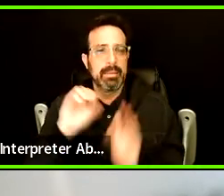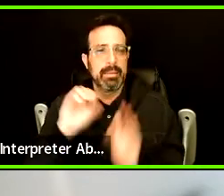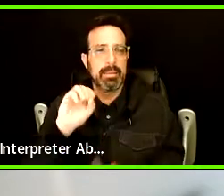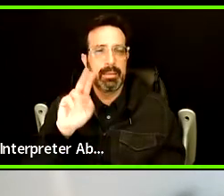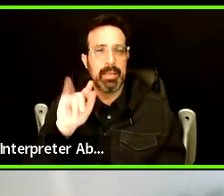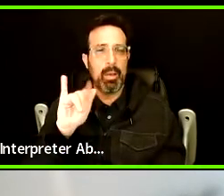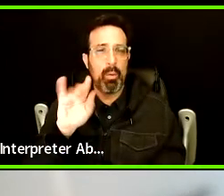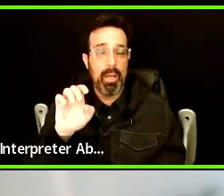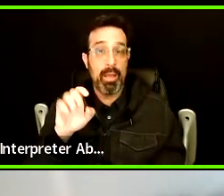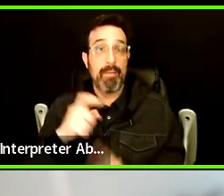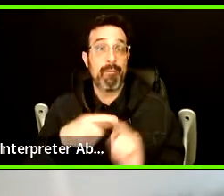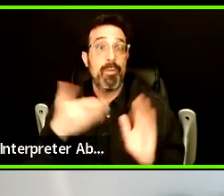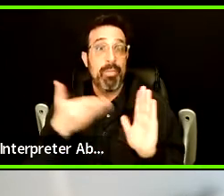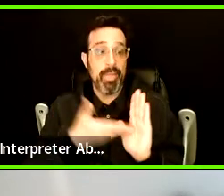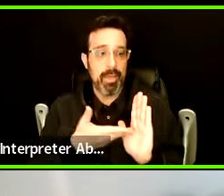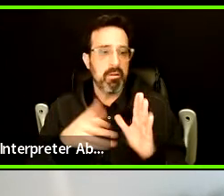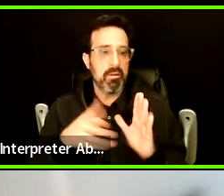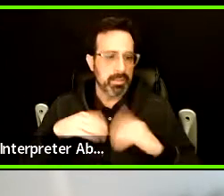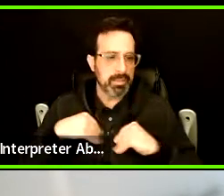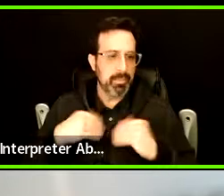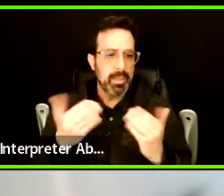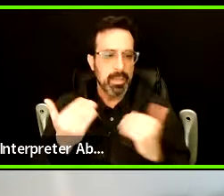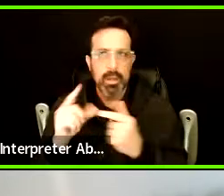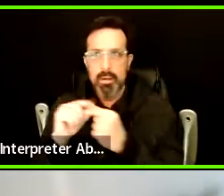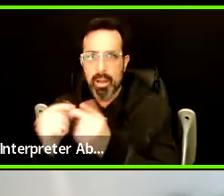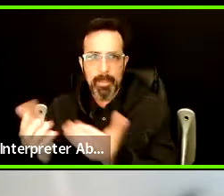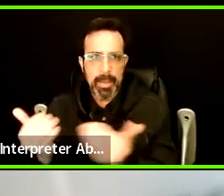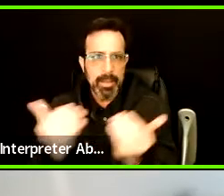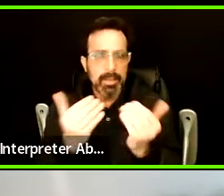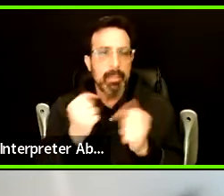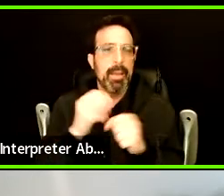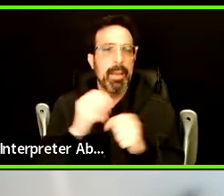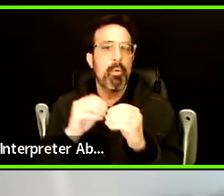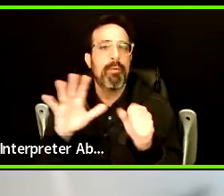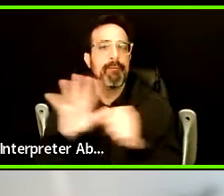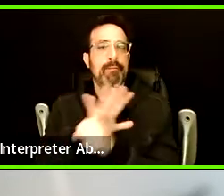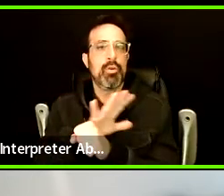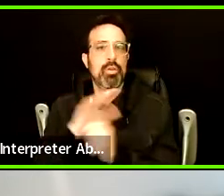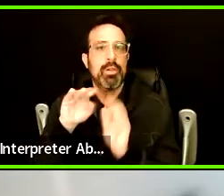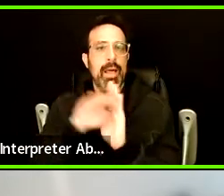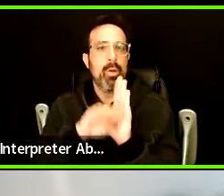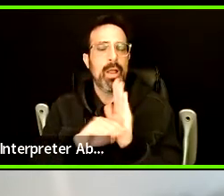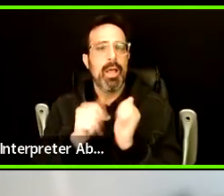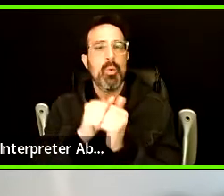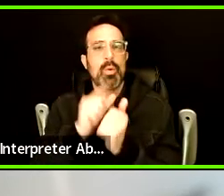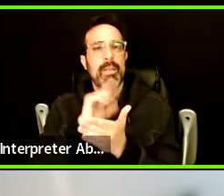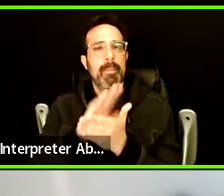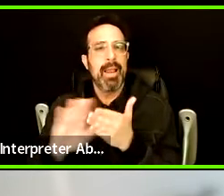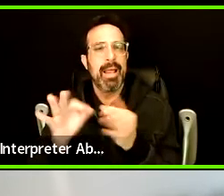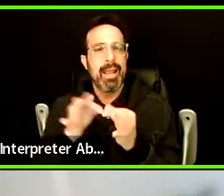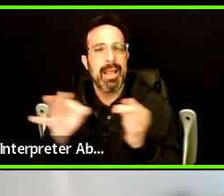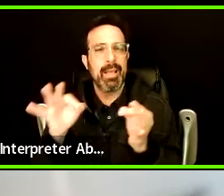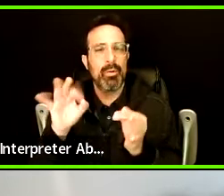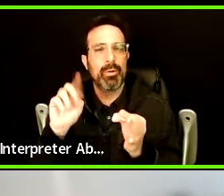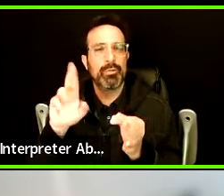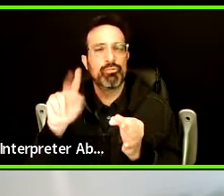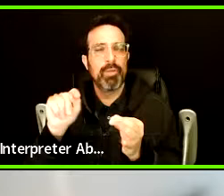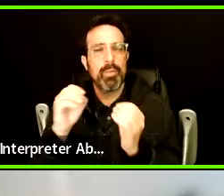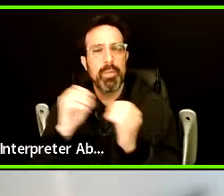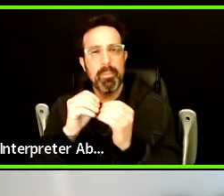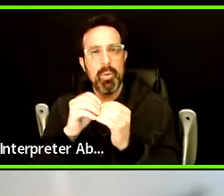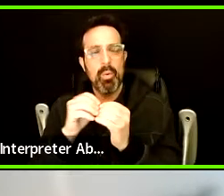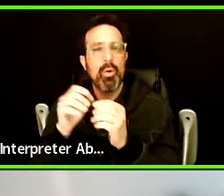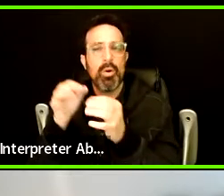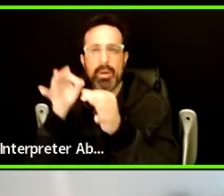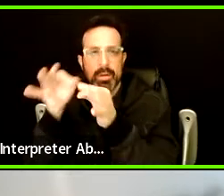then from there accepted comments and made a fuller outline with a plain language draft and a more kind of annotated outline where